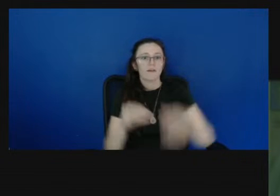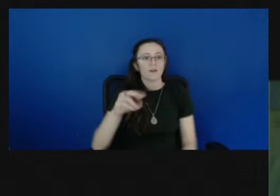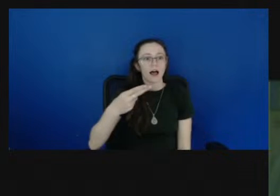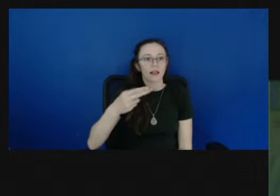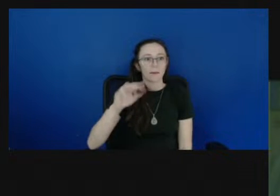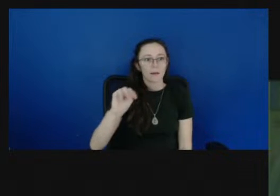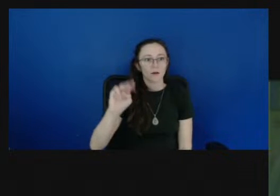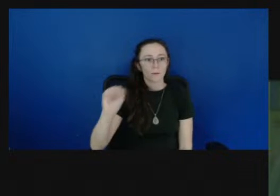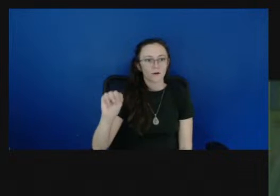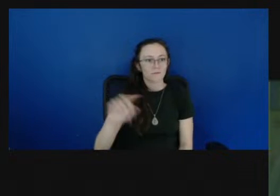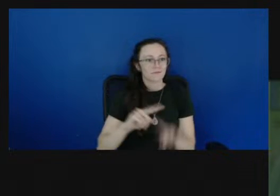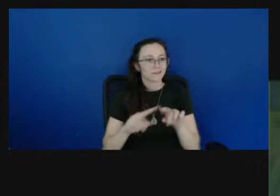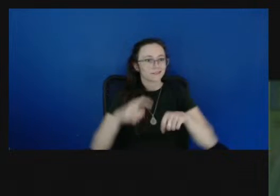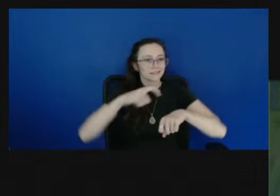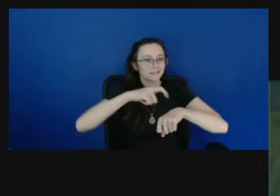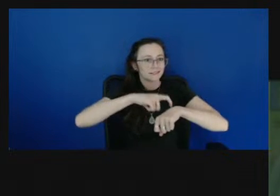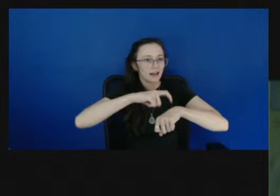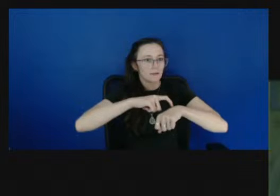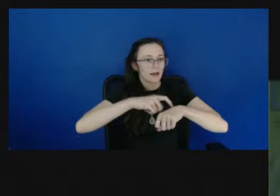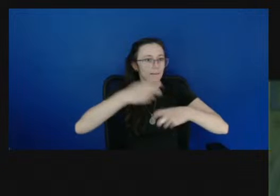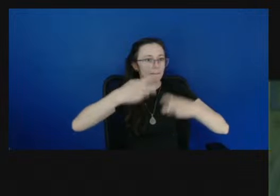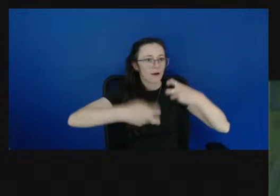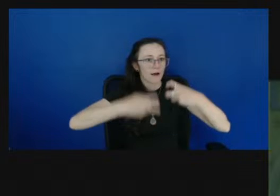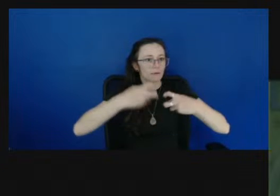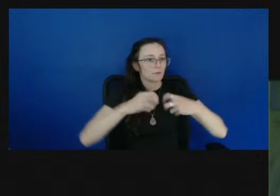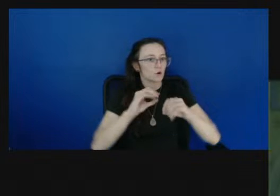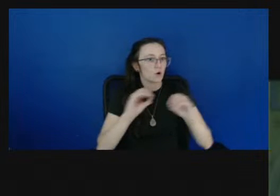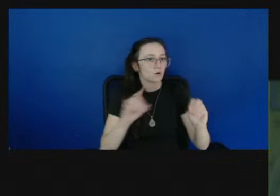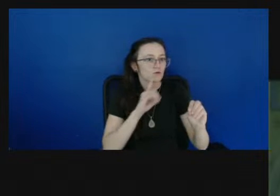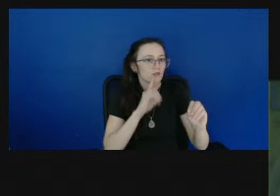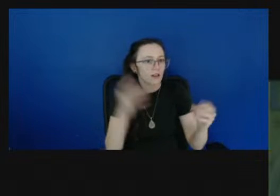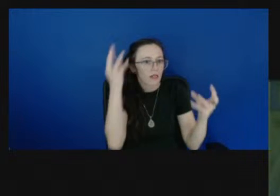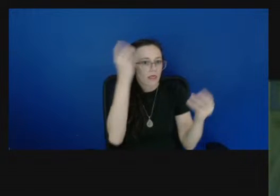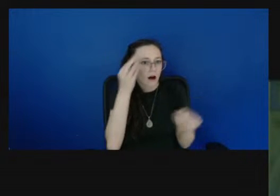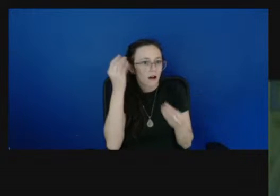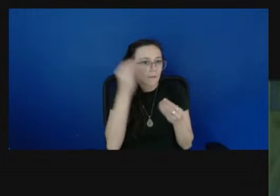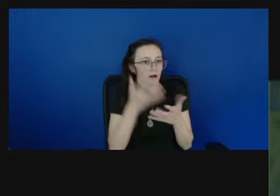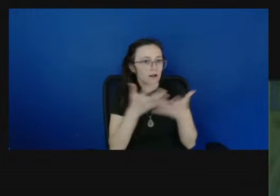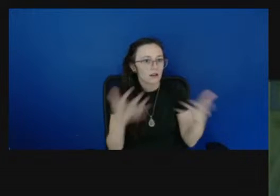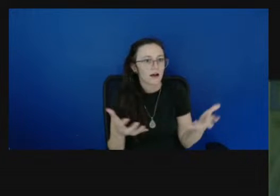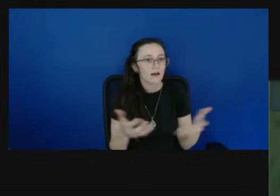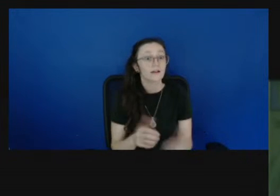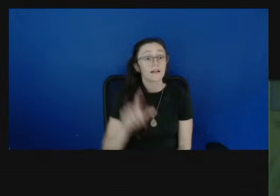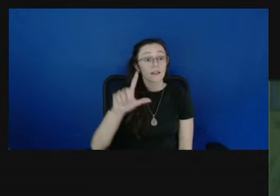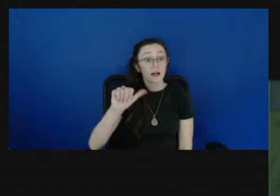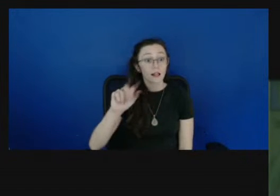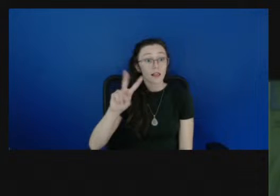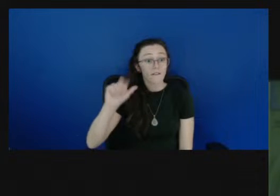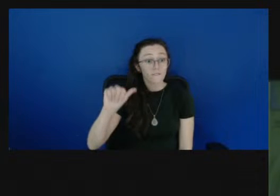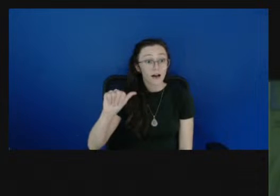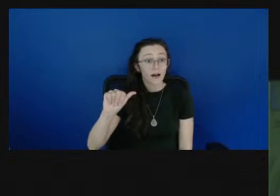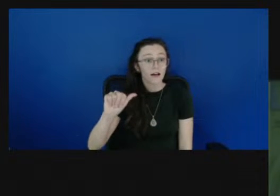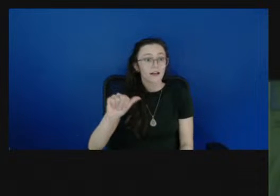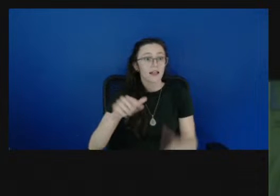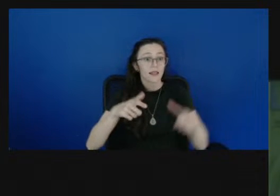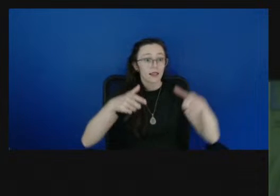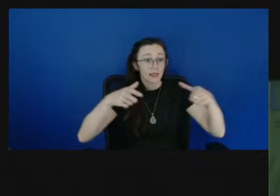problem there that no one has really thought about very much. And that is that the lava lake drained in February. The